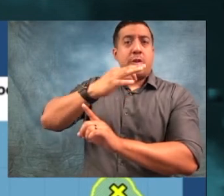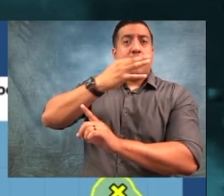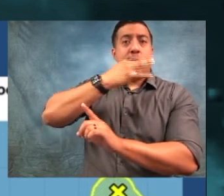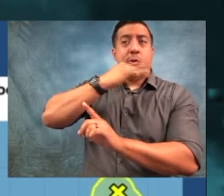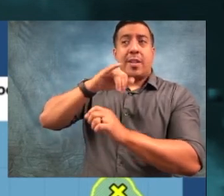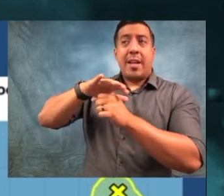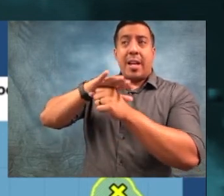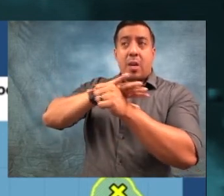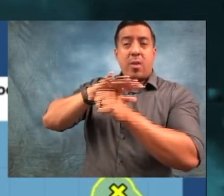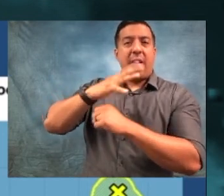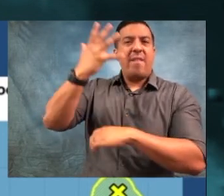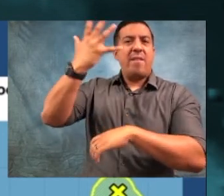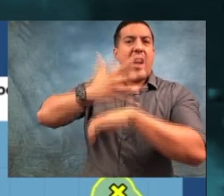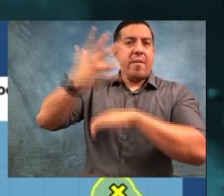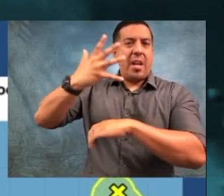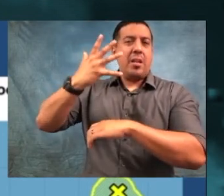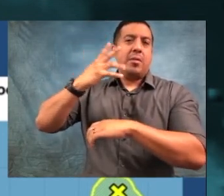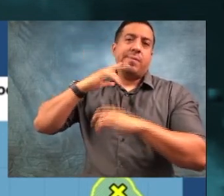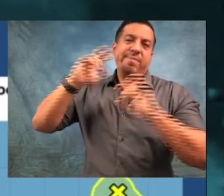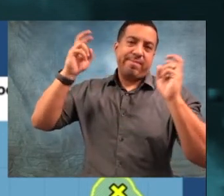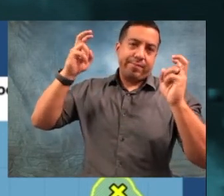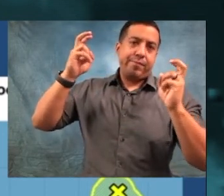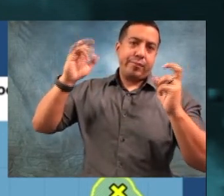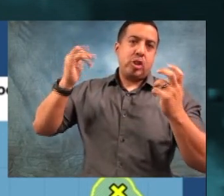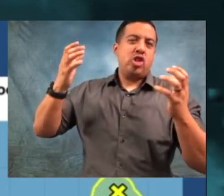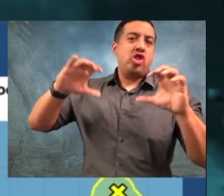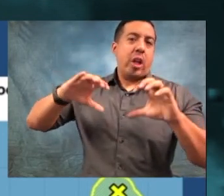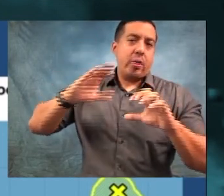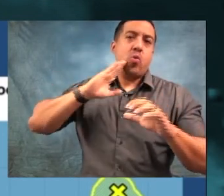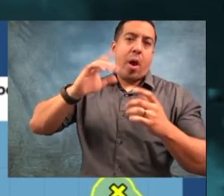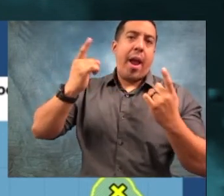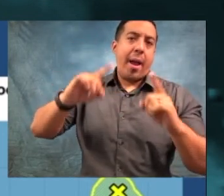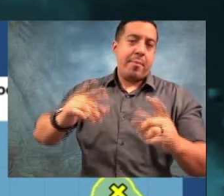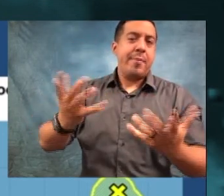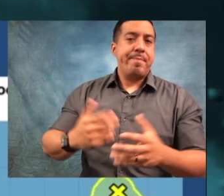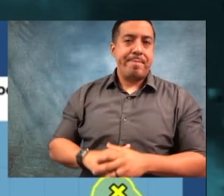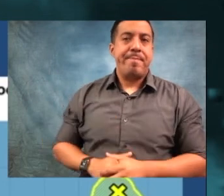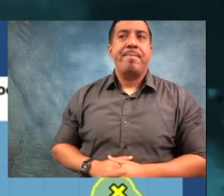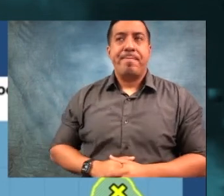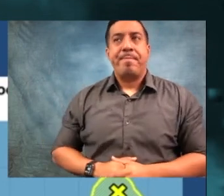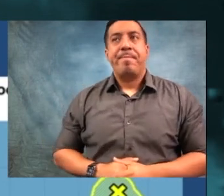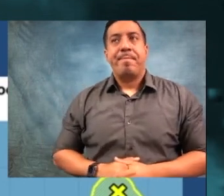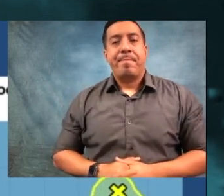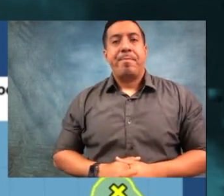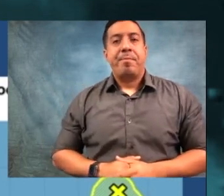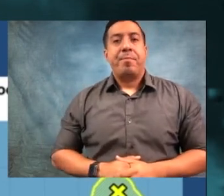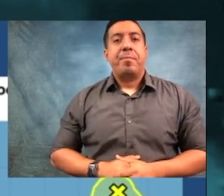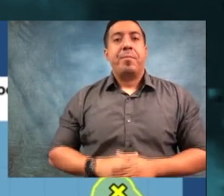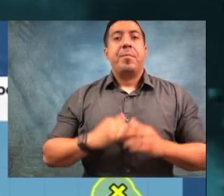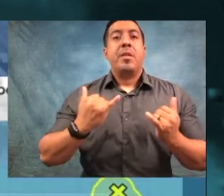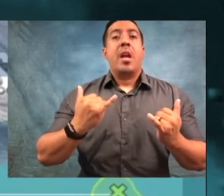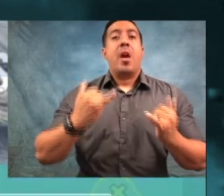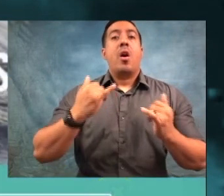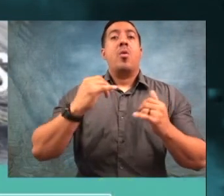due perhaps to develop in this hatched area over the next 5 days. High chance.